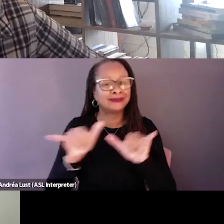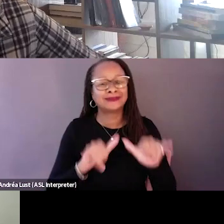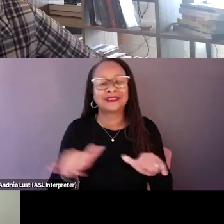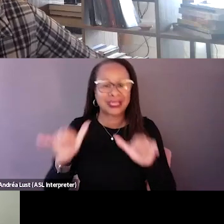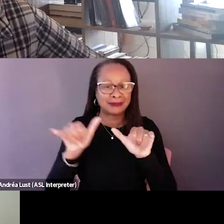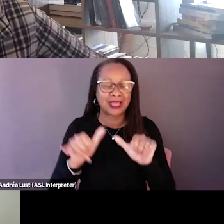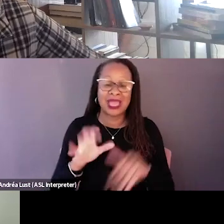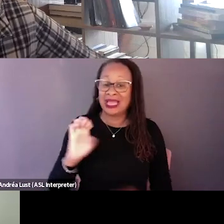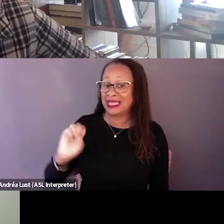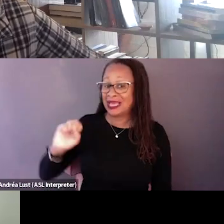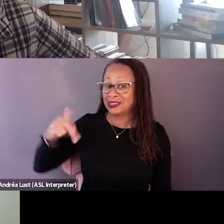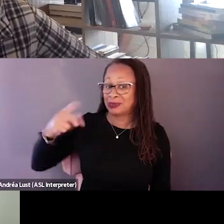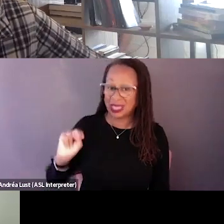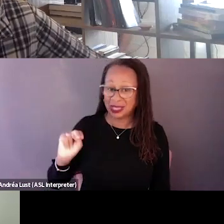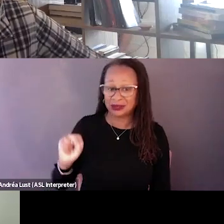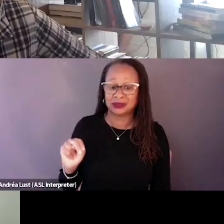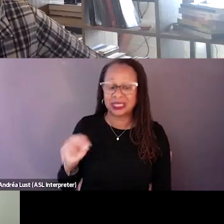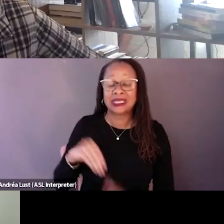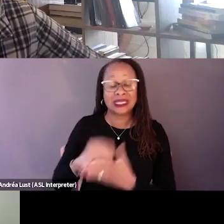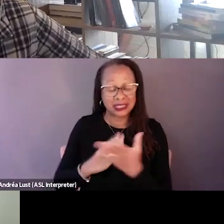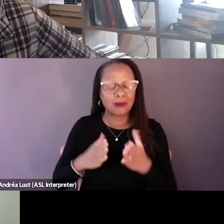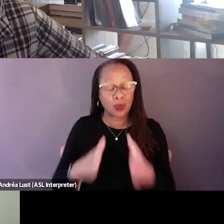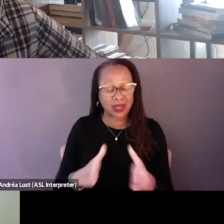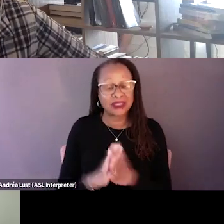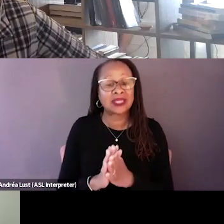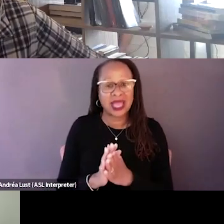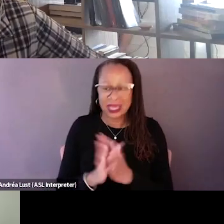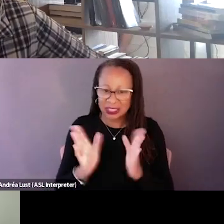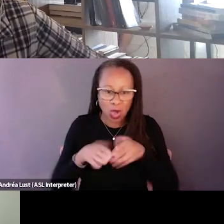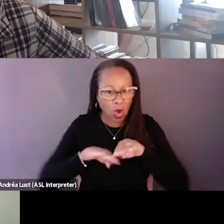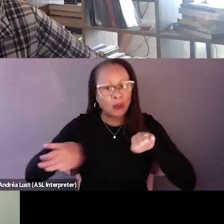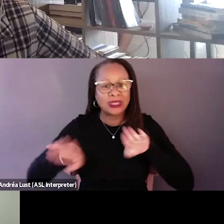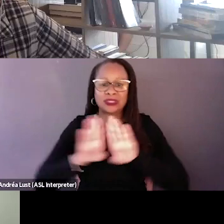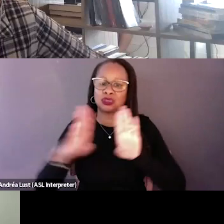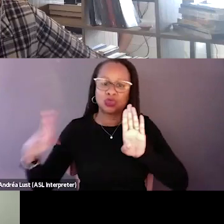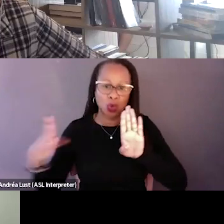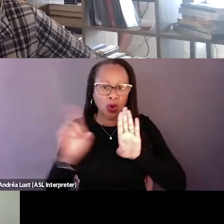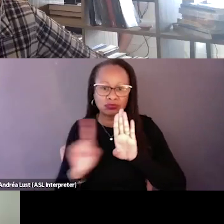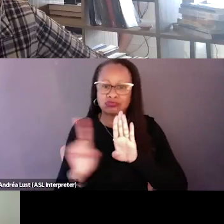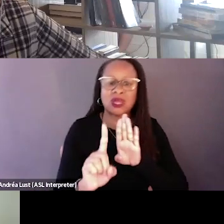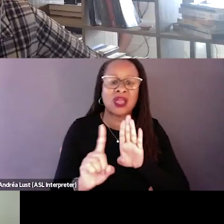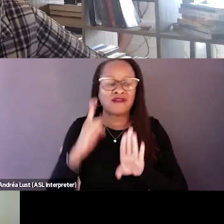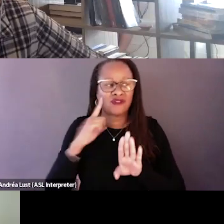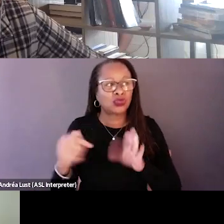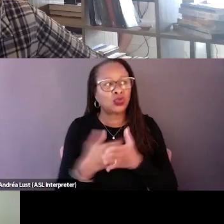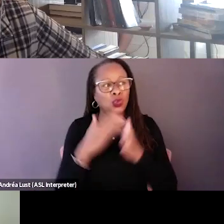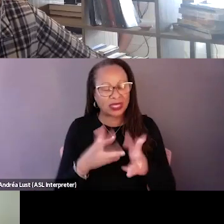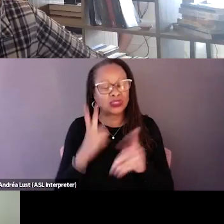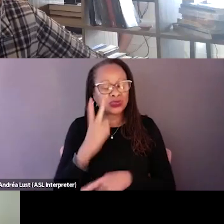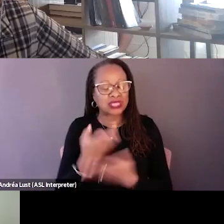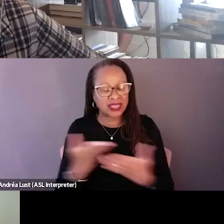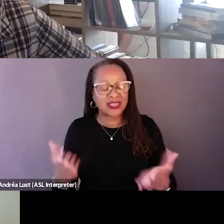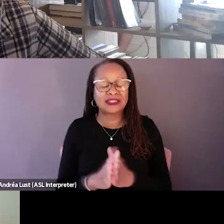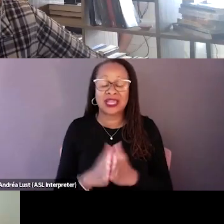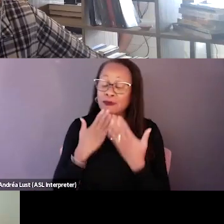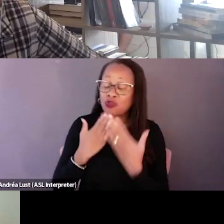And ESPN, I think, in some ways is forging other ways of us seeing things. And I'm very grateful that they've been willing to take the